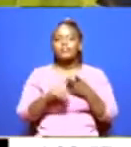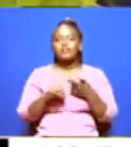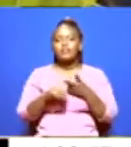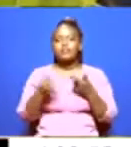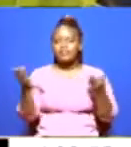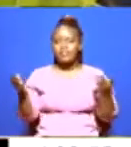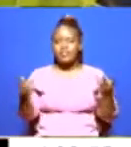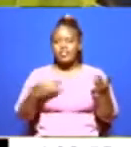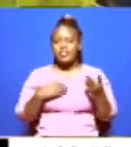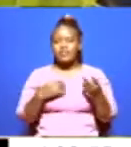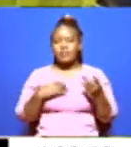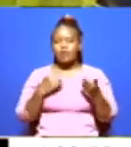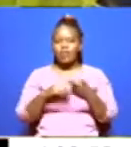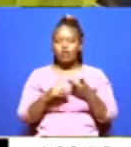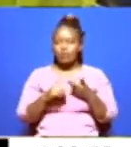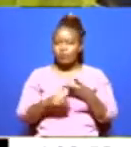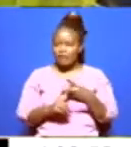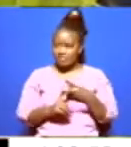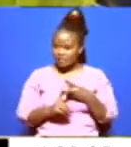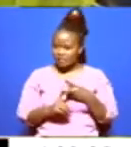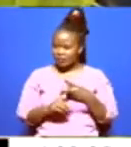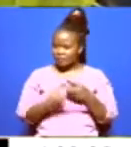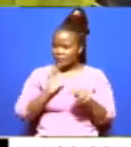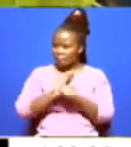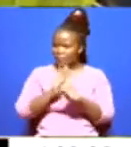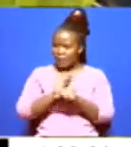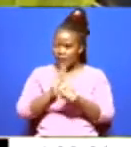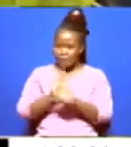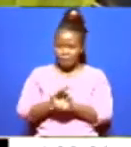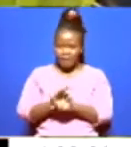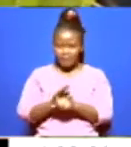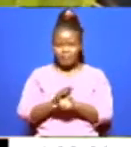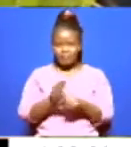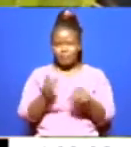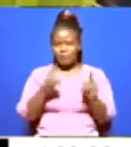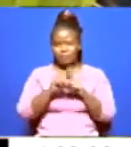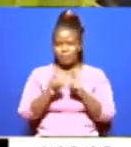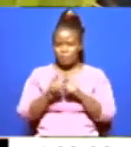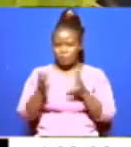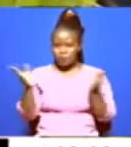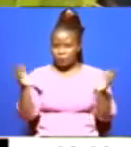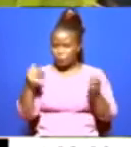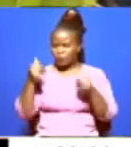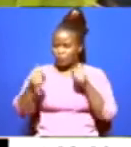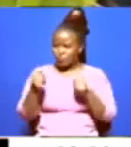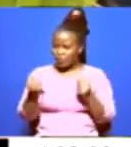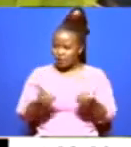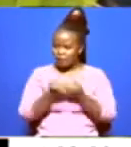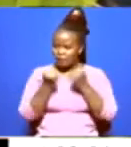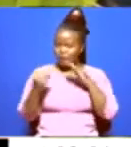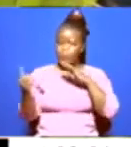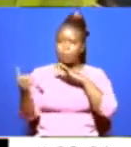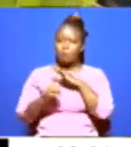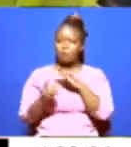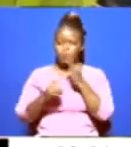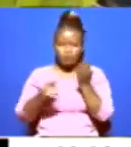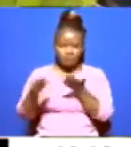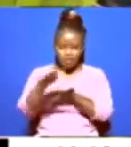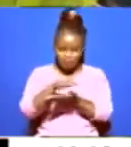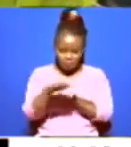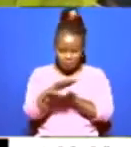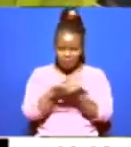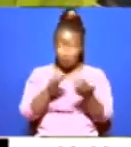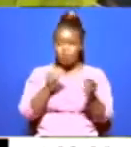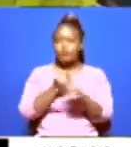us. We in the judiciary, in the lands office, in the Ministry of Environment, will ensure that